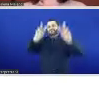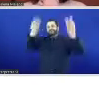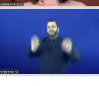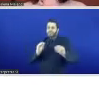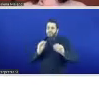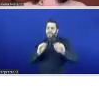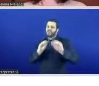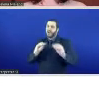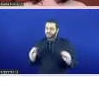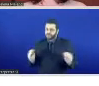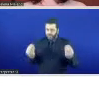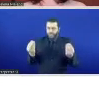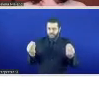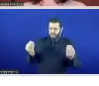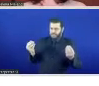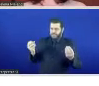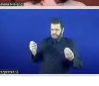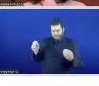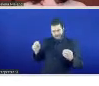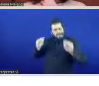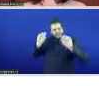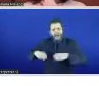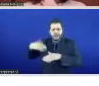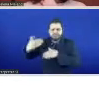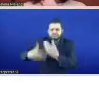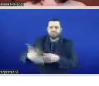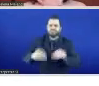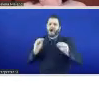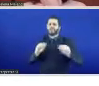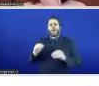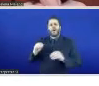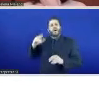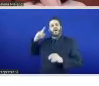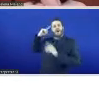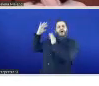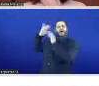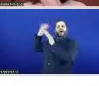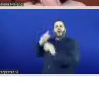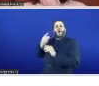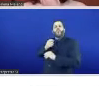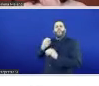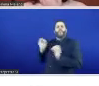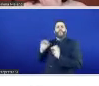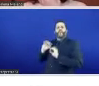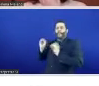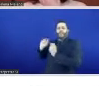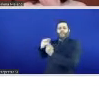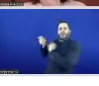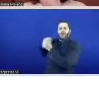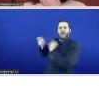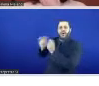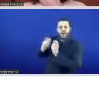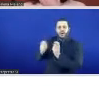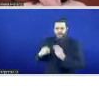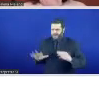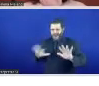up to education standards that they've missed in the past year. And that involves care work, teachers, many of